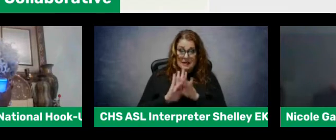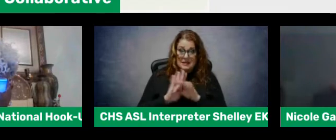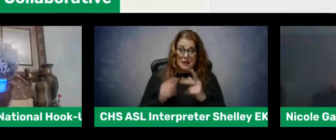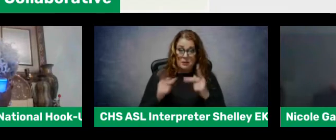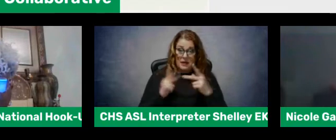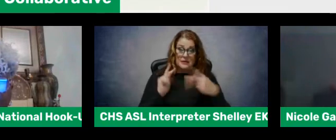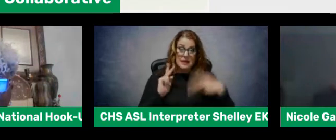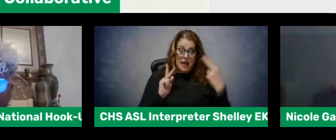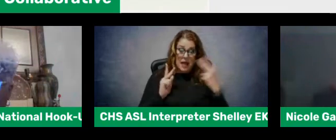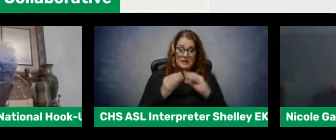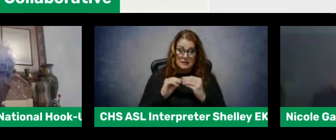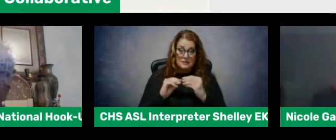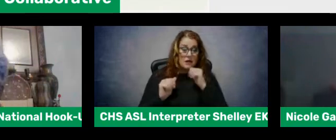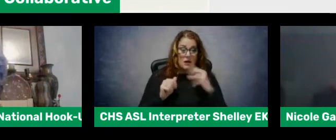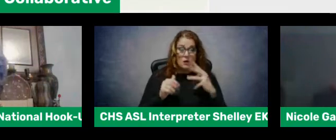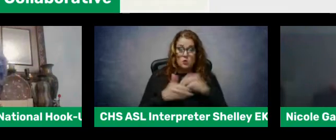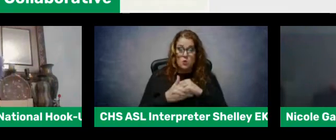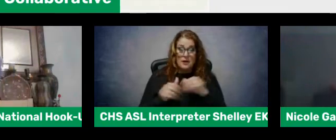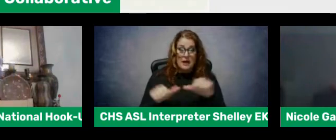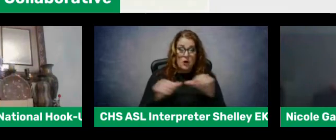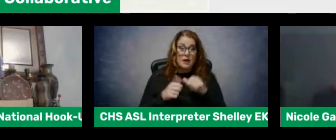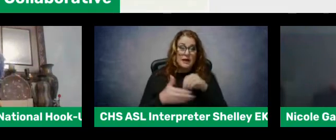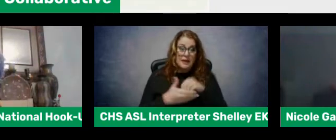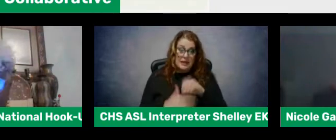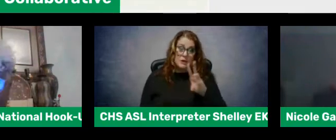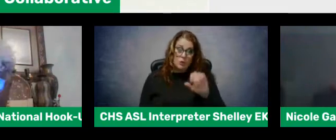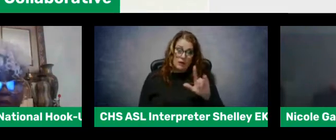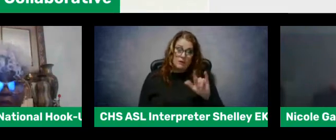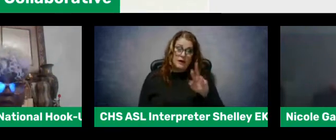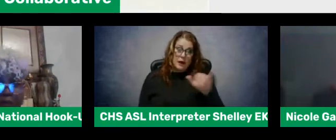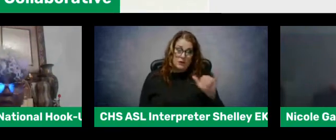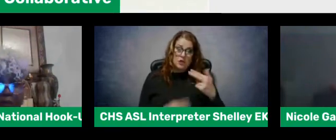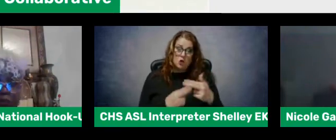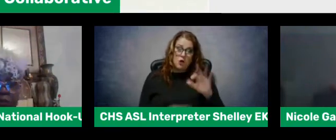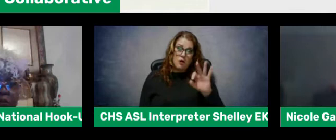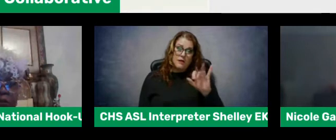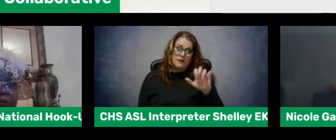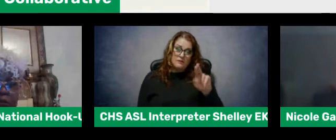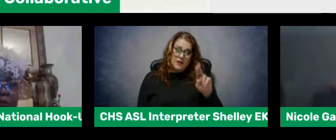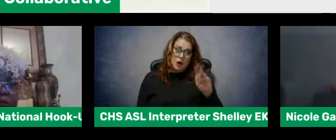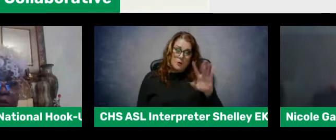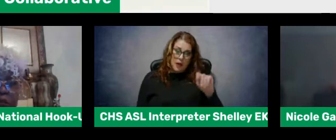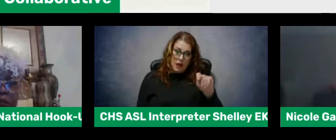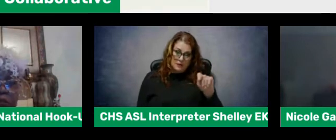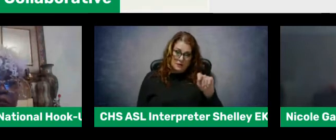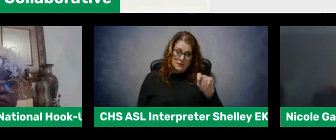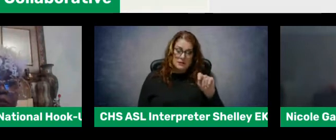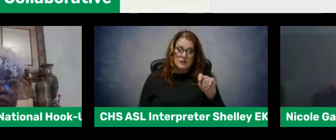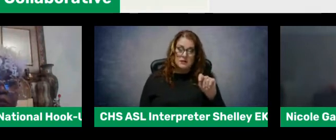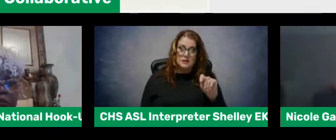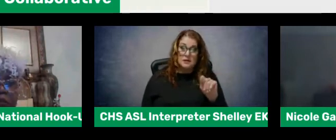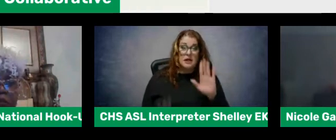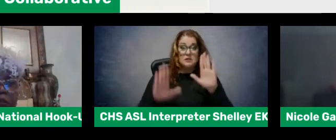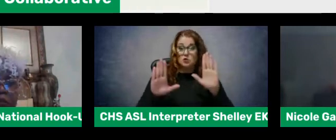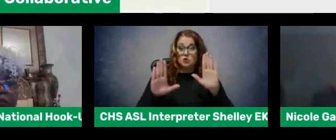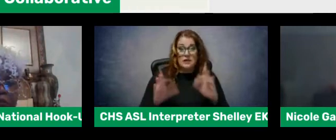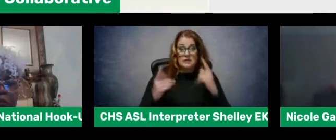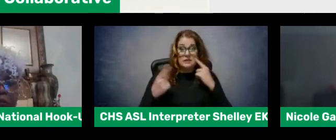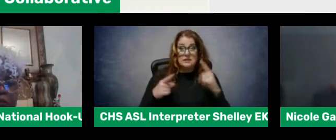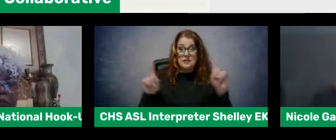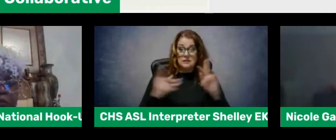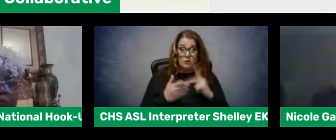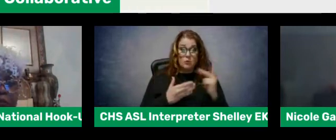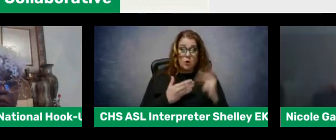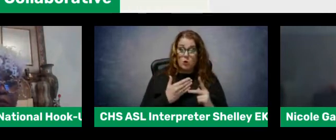density unincorporated area within Will County called Fairmont. it's a successful